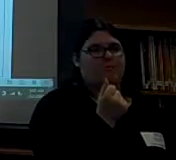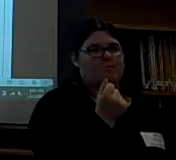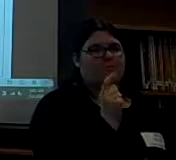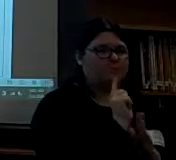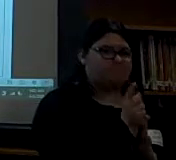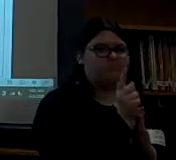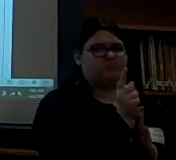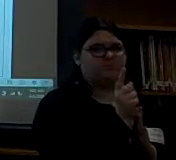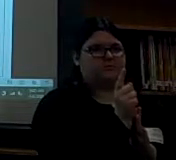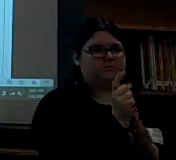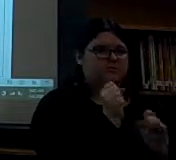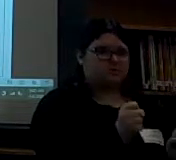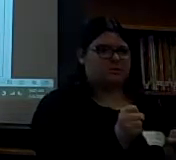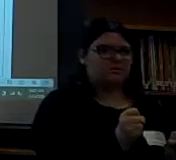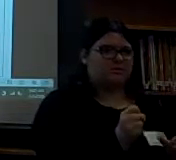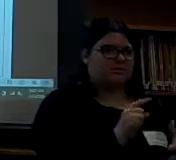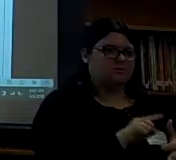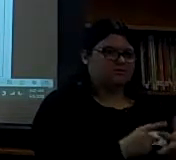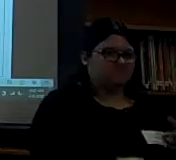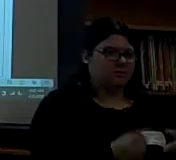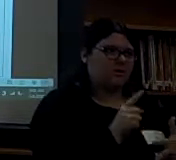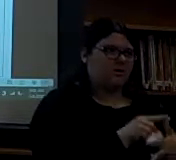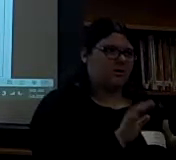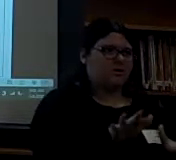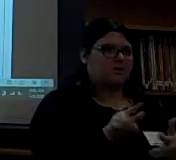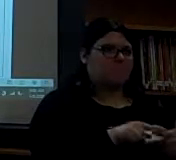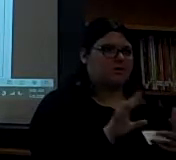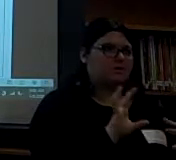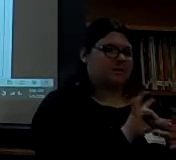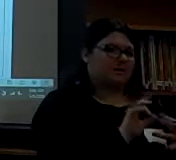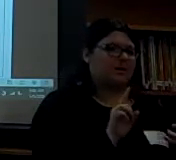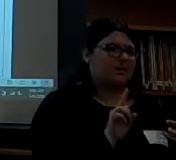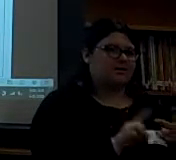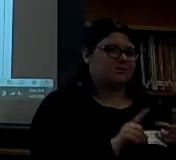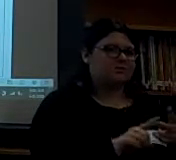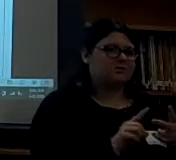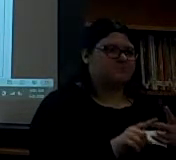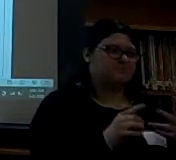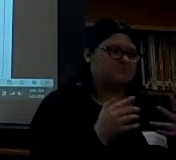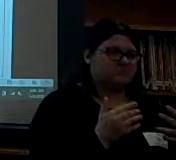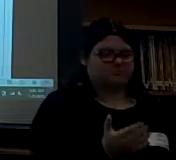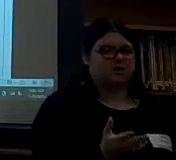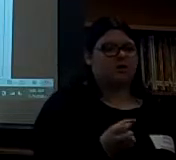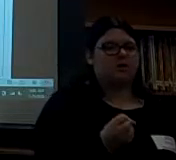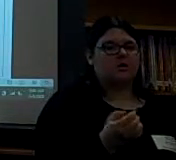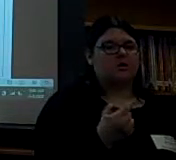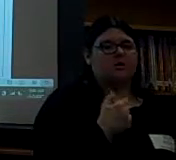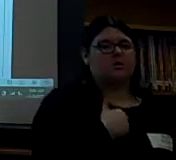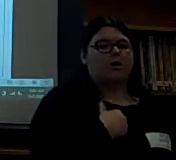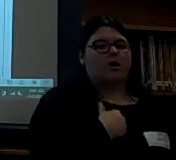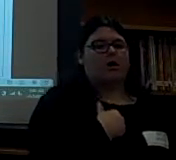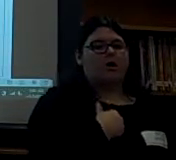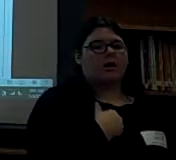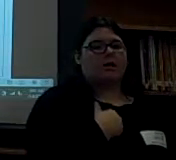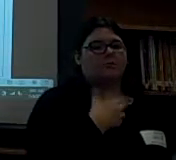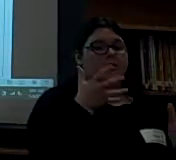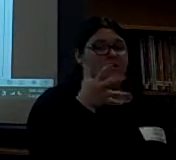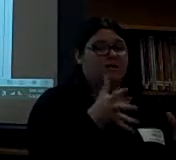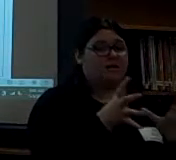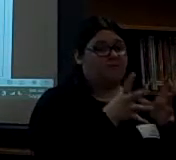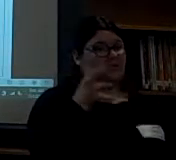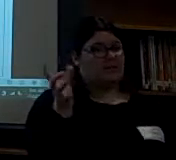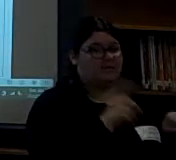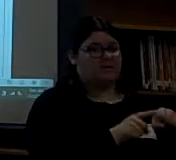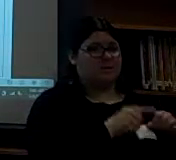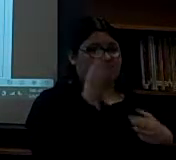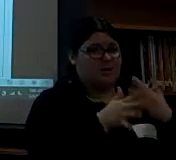calm, connect, correct. What I want to do, just for sake of time, is I want to get to the proactive strategies, and then I'm going to leave lots of time at the end for